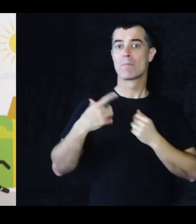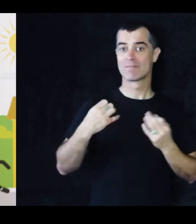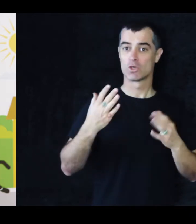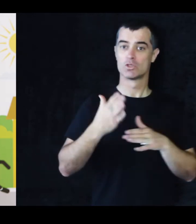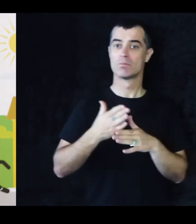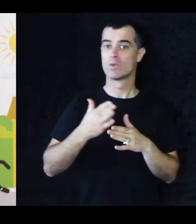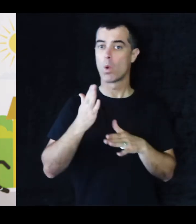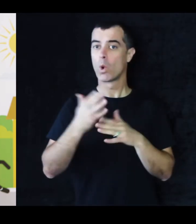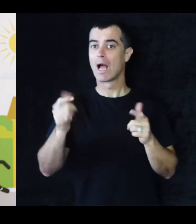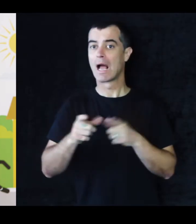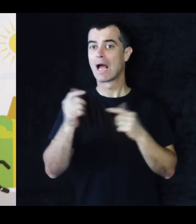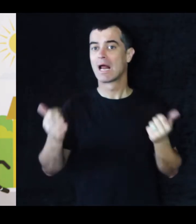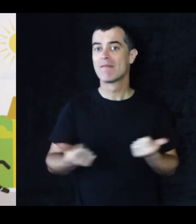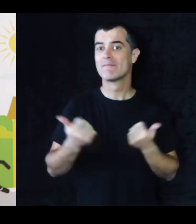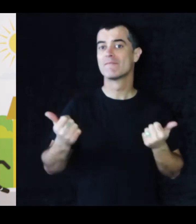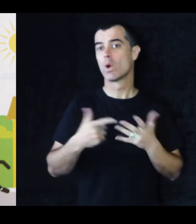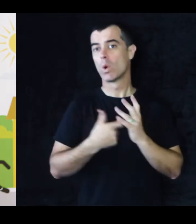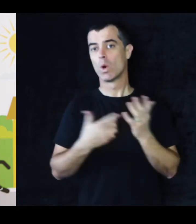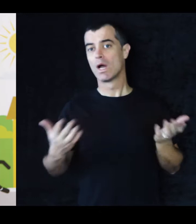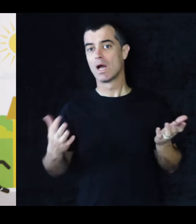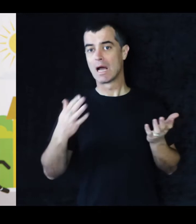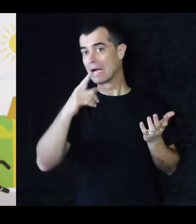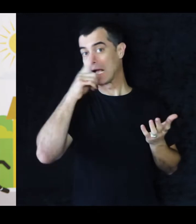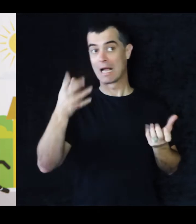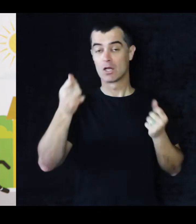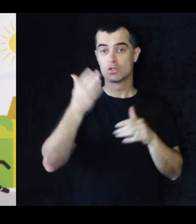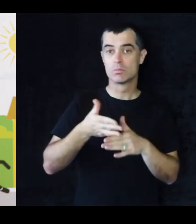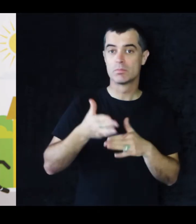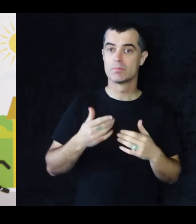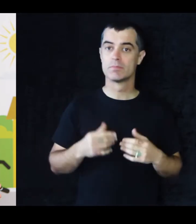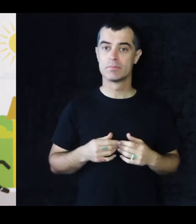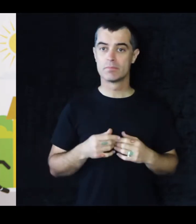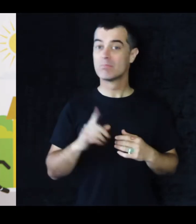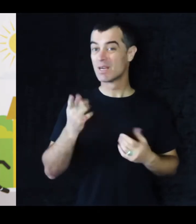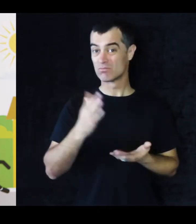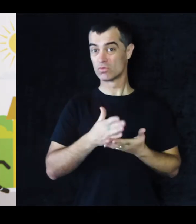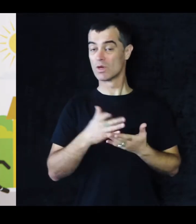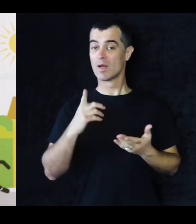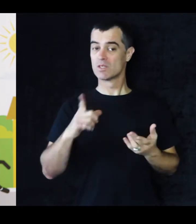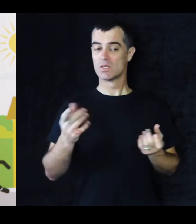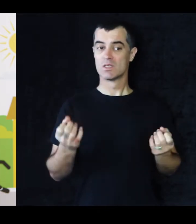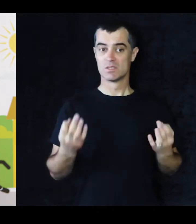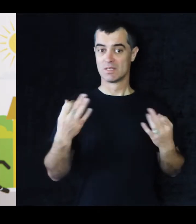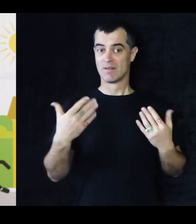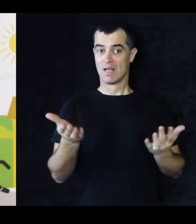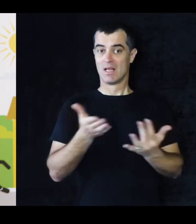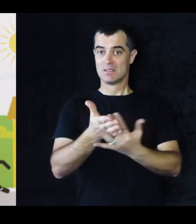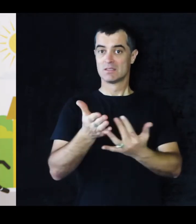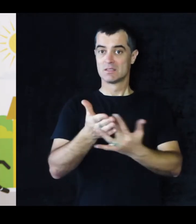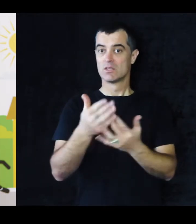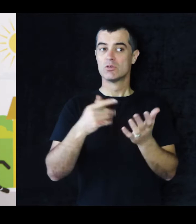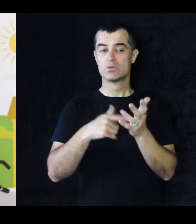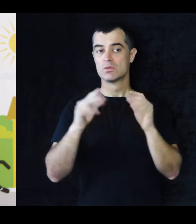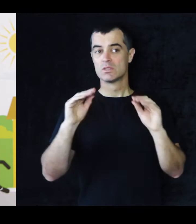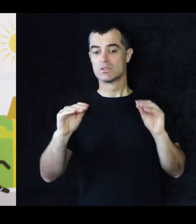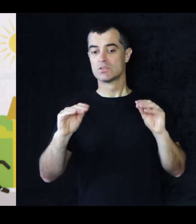you're poor because you haven't got a job and you're not working hard enough, or you're not able to get a job. But actually it's because you haven't been